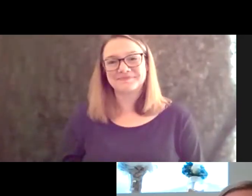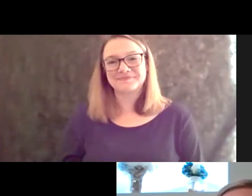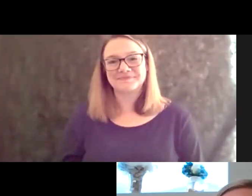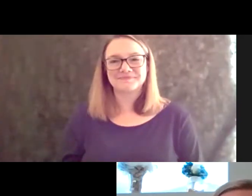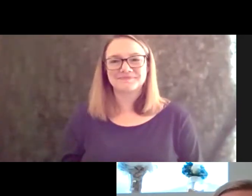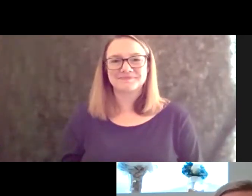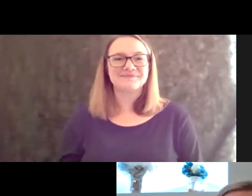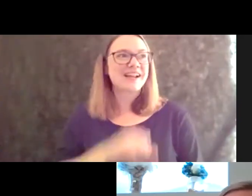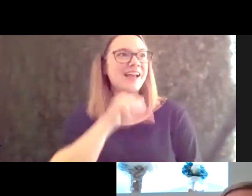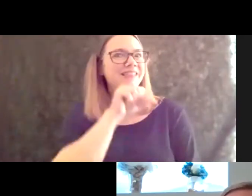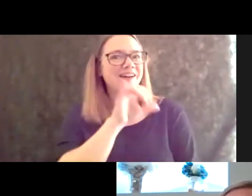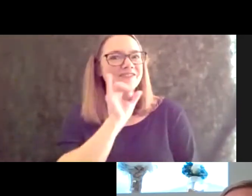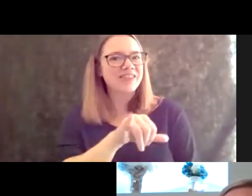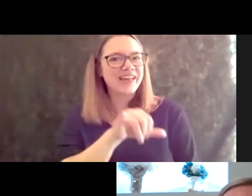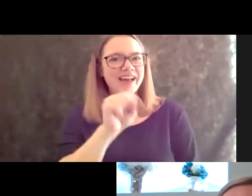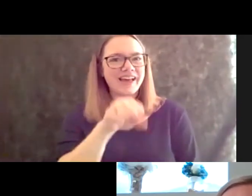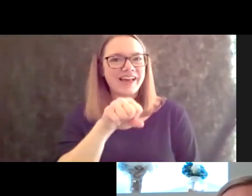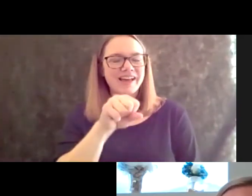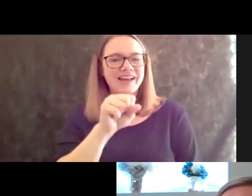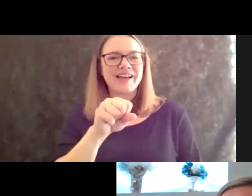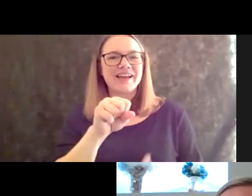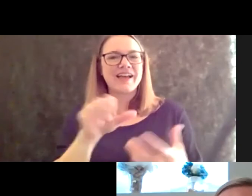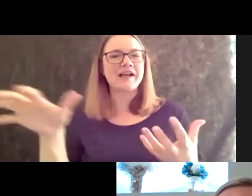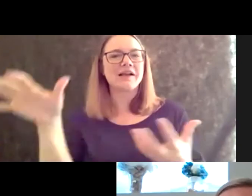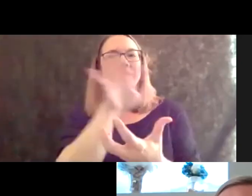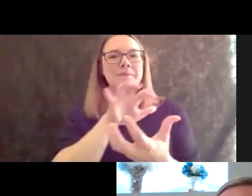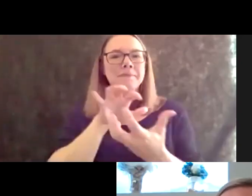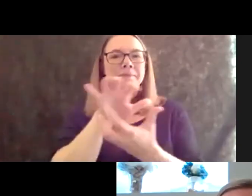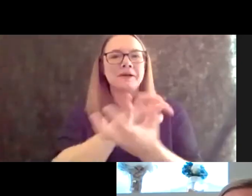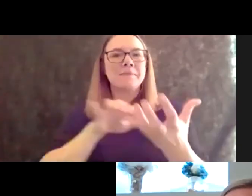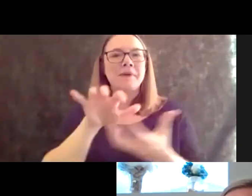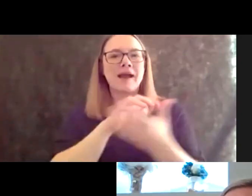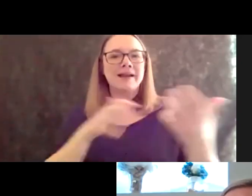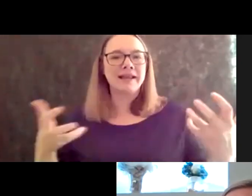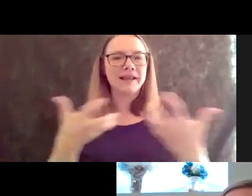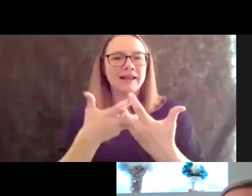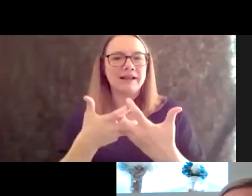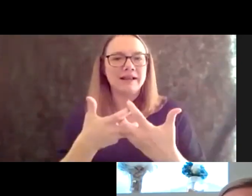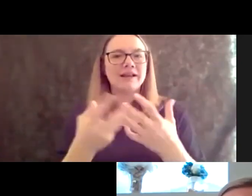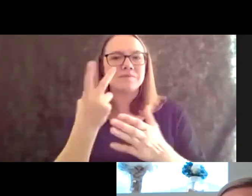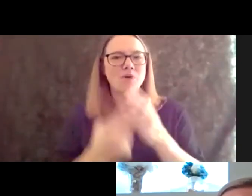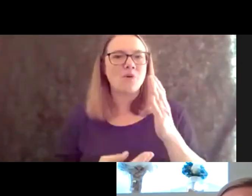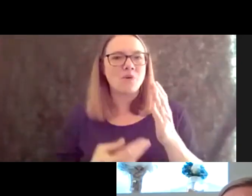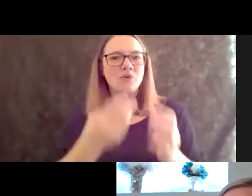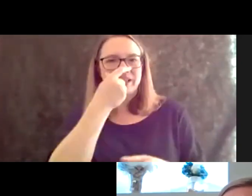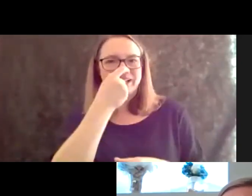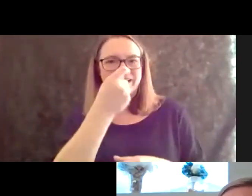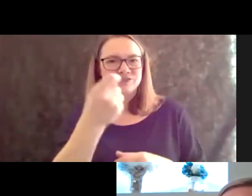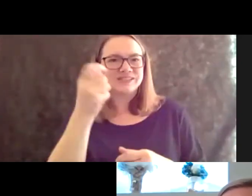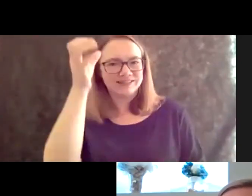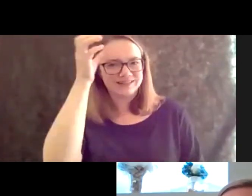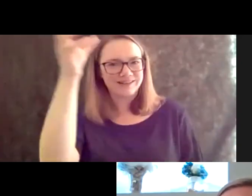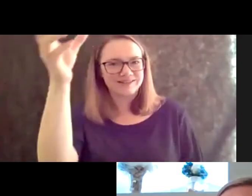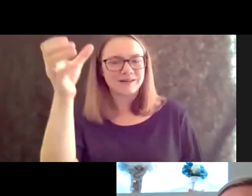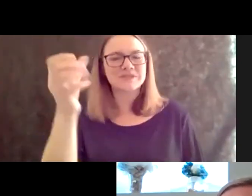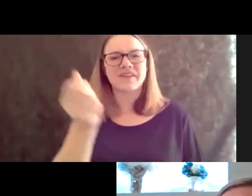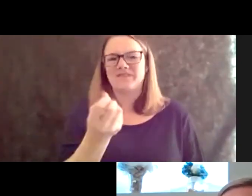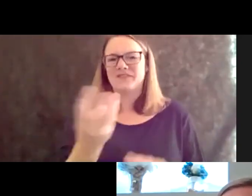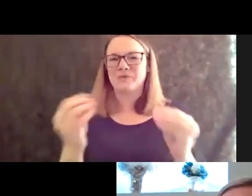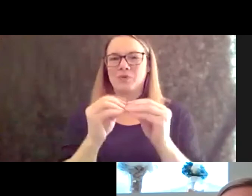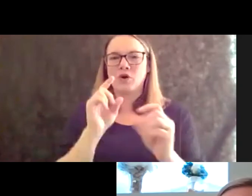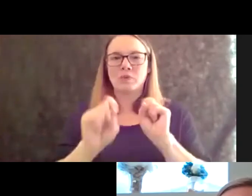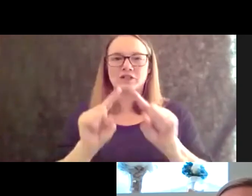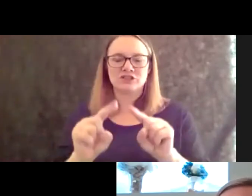I love that. Yeah, the combining the two is really interesting concept. Yeah. We have a couple more questions here.